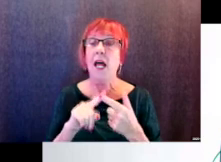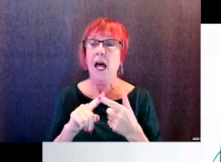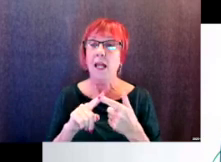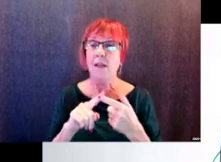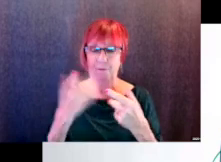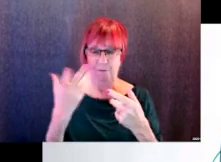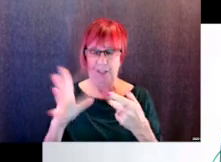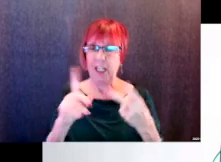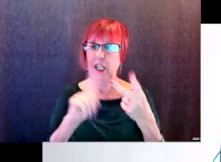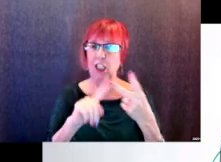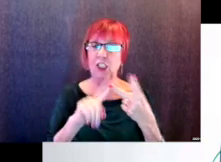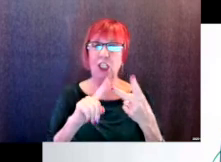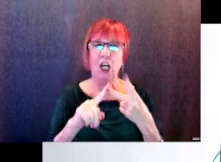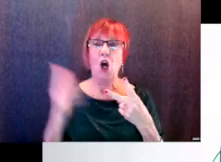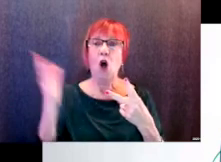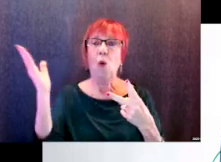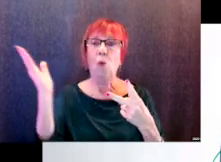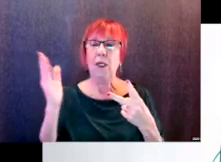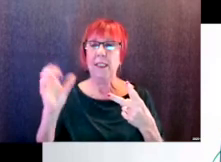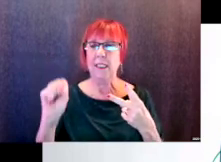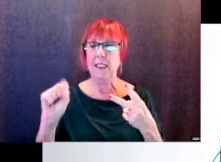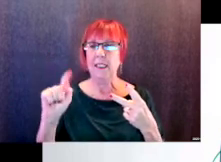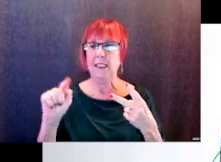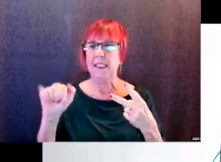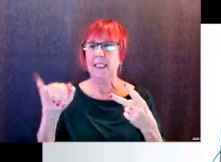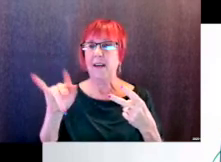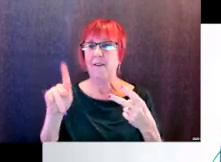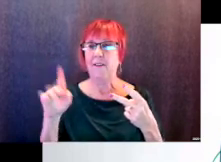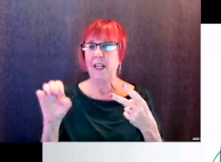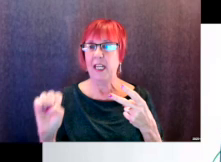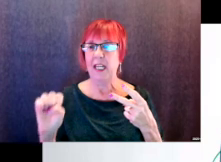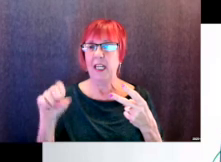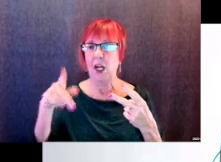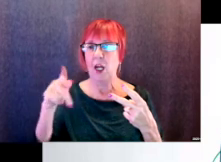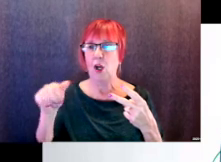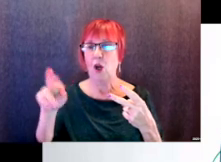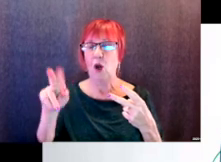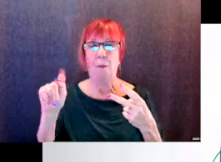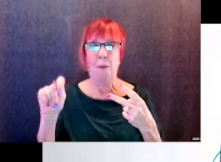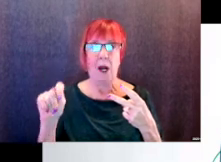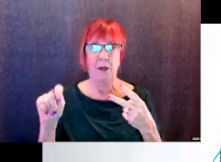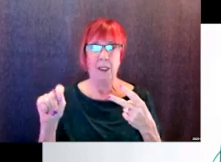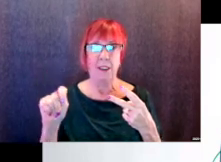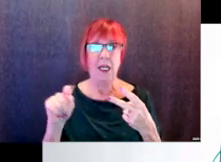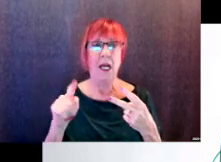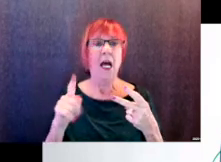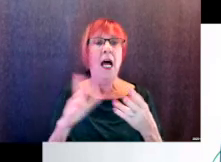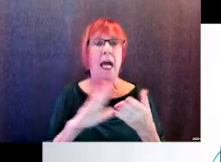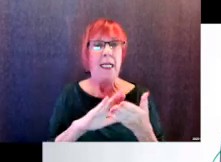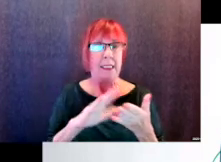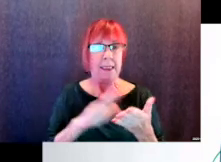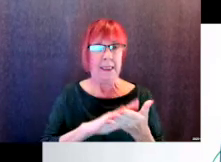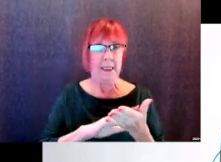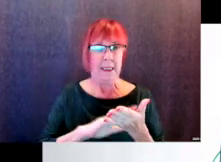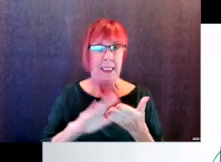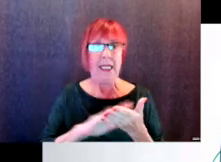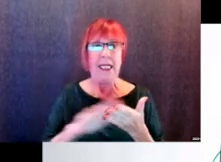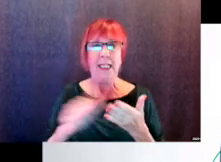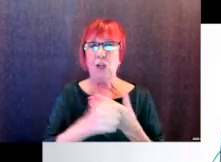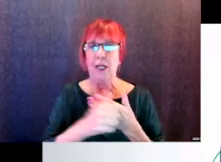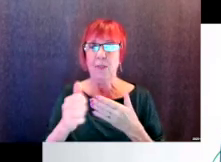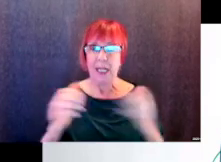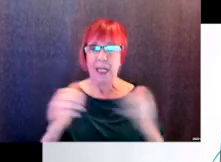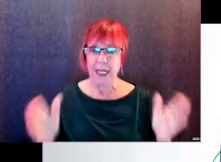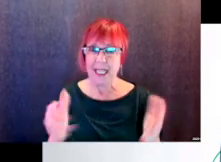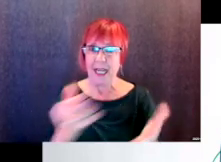Yes. Okay, thank you. All right, thanks everyone for joining us tonight. My name's Sean Ransom, and I'm the lead